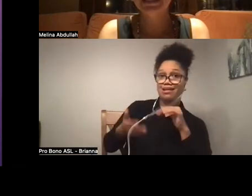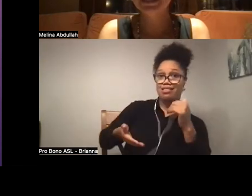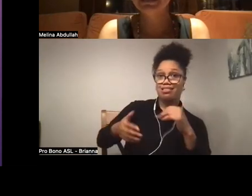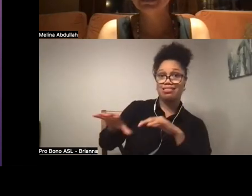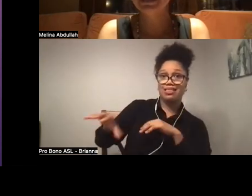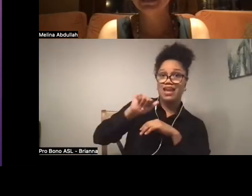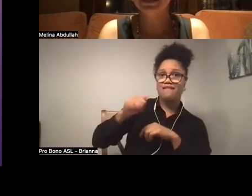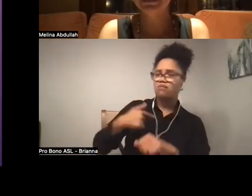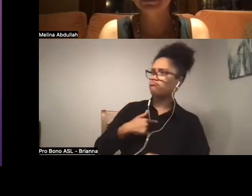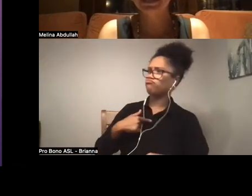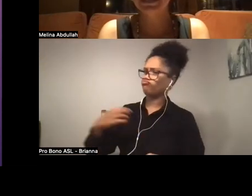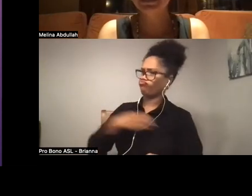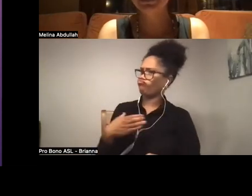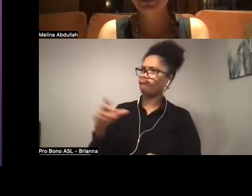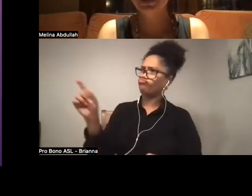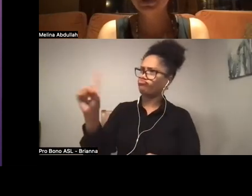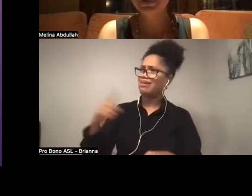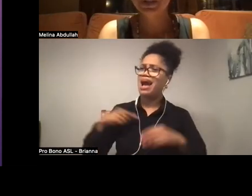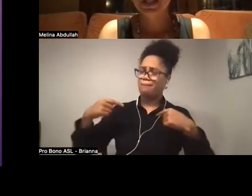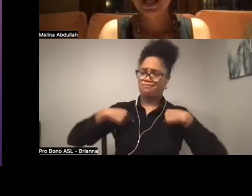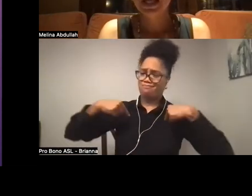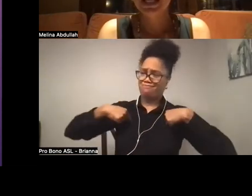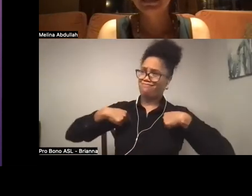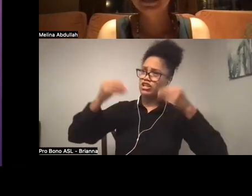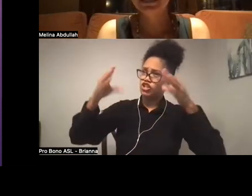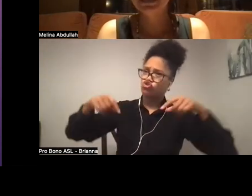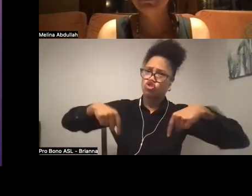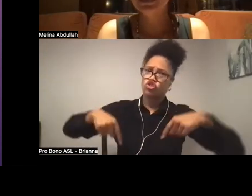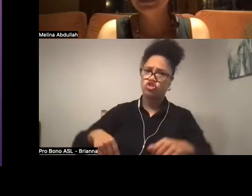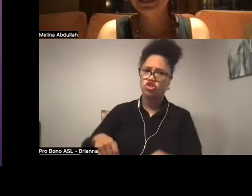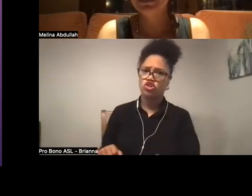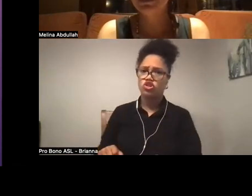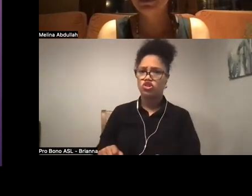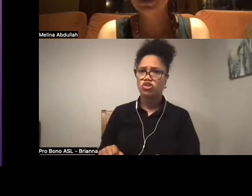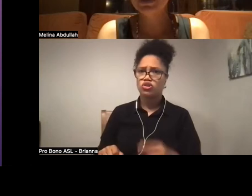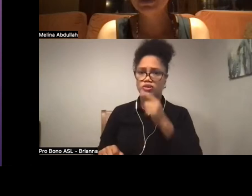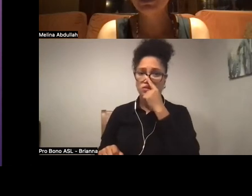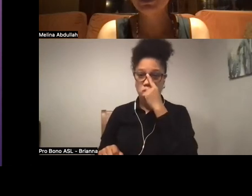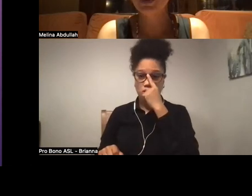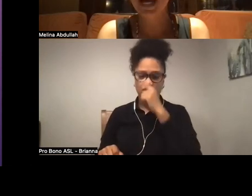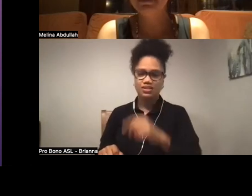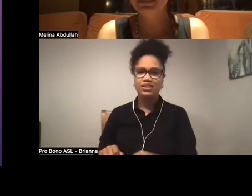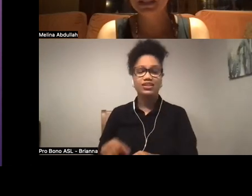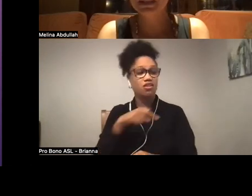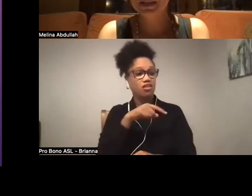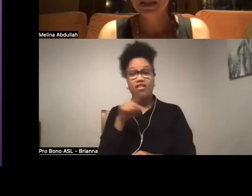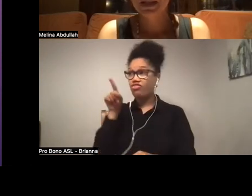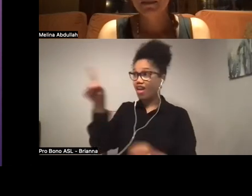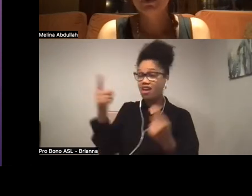I contested it and said, I teach here. And they didn't need to hear more. So they just grabbed